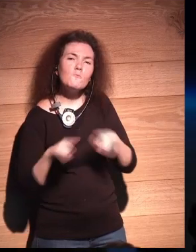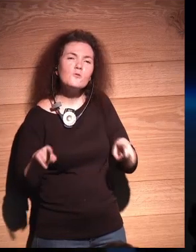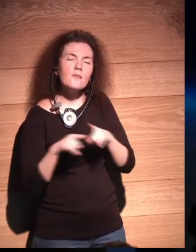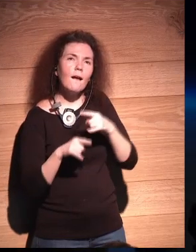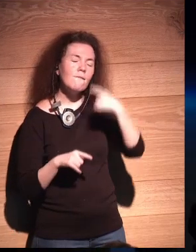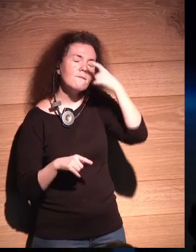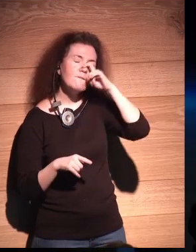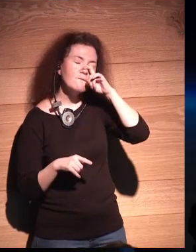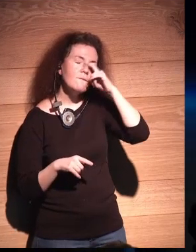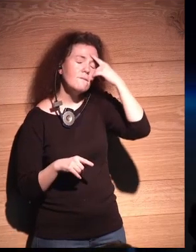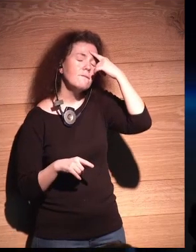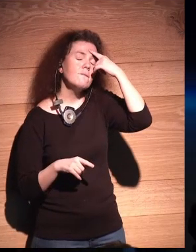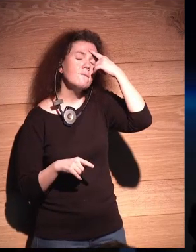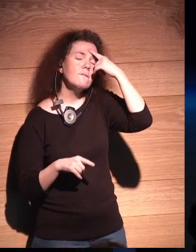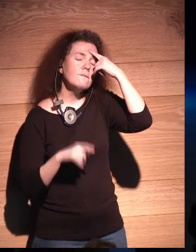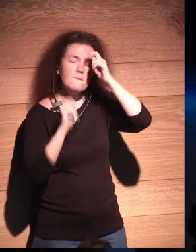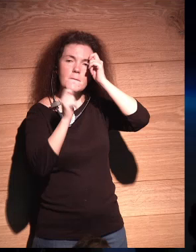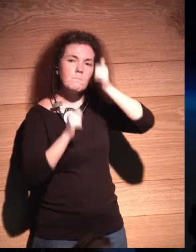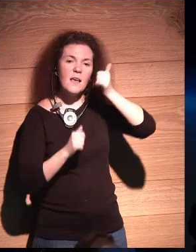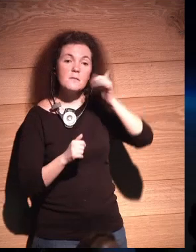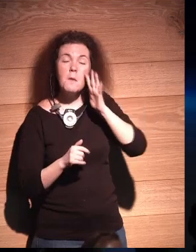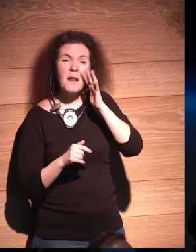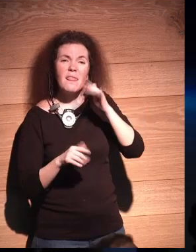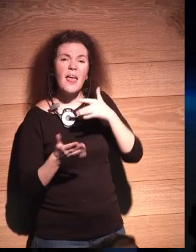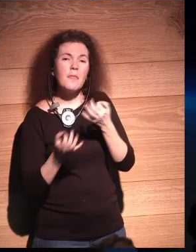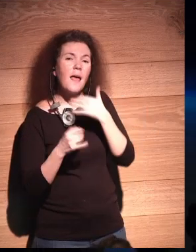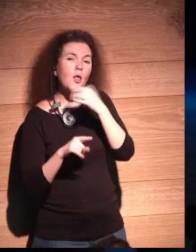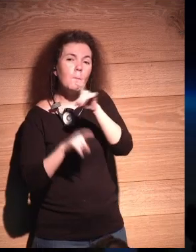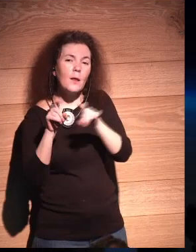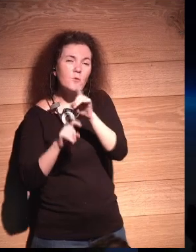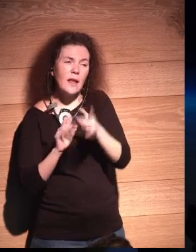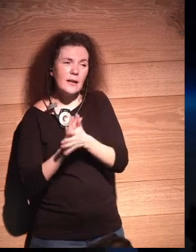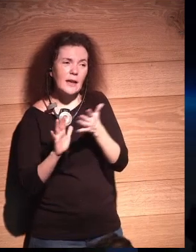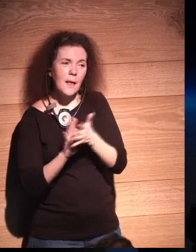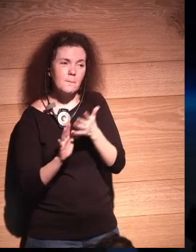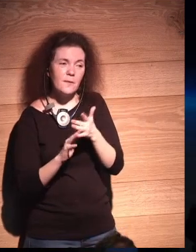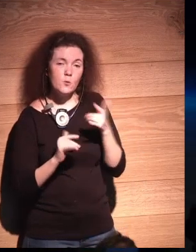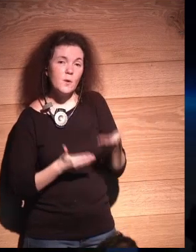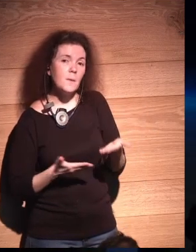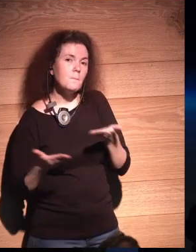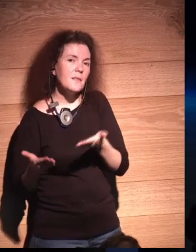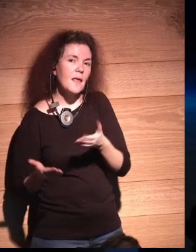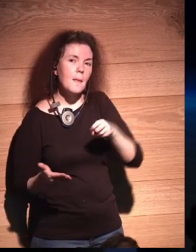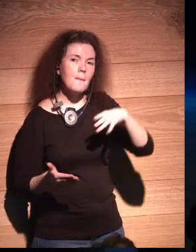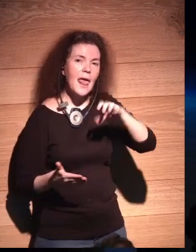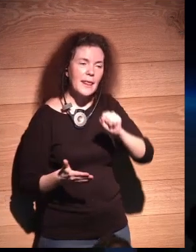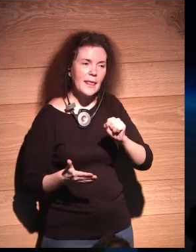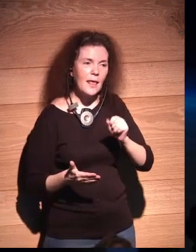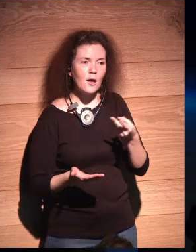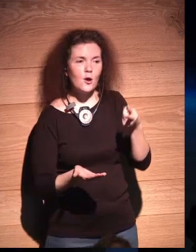very, very short version of questions, and I'm going to invite you back to the stage, and let's do that. Do we have any time left? We